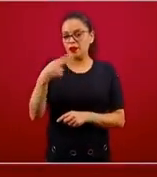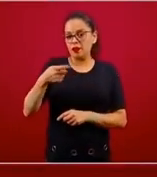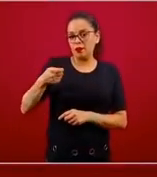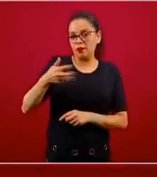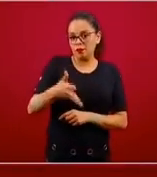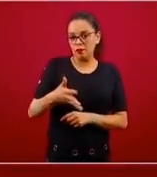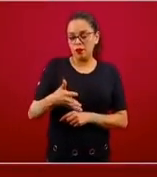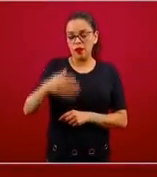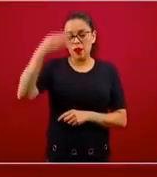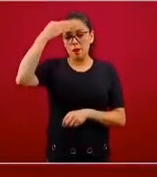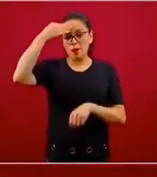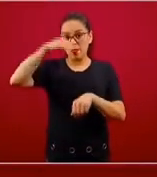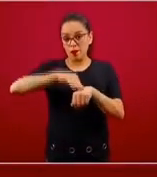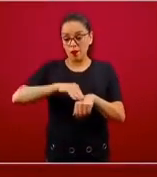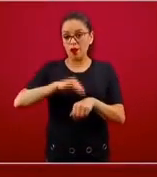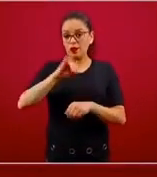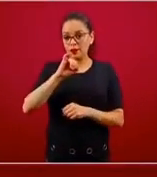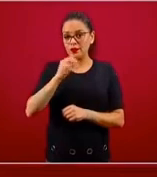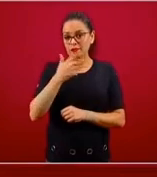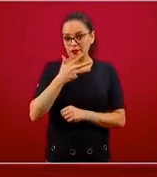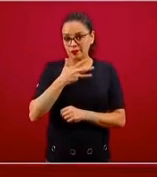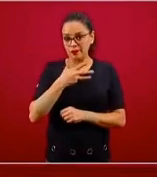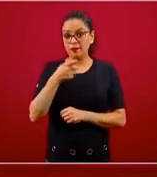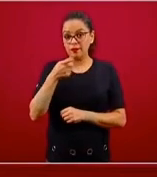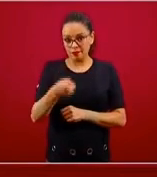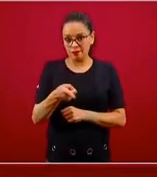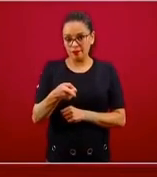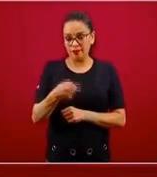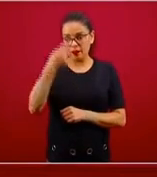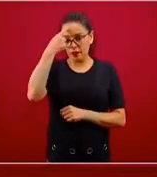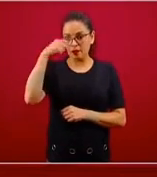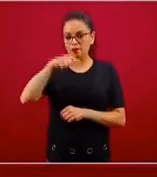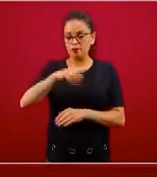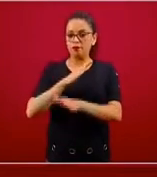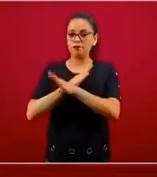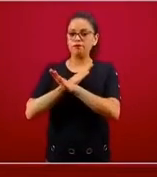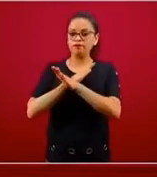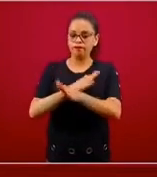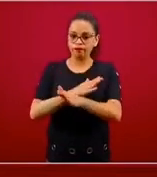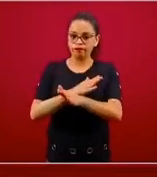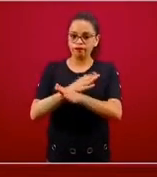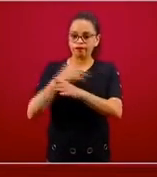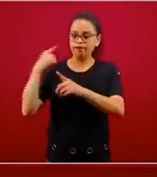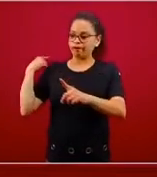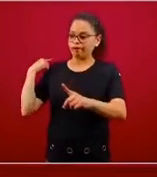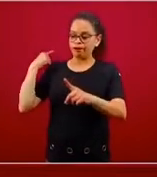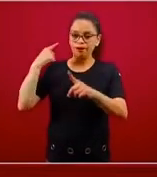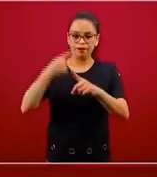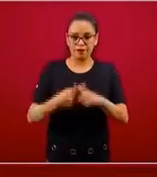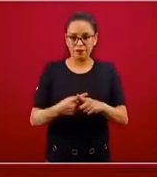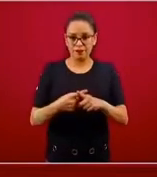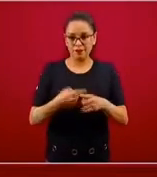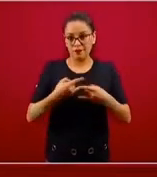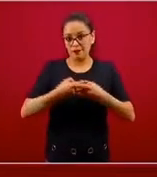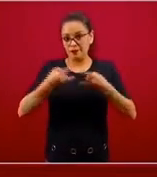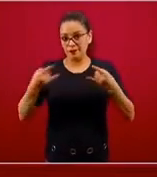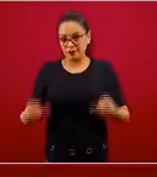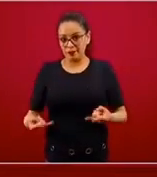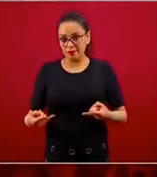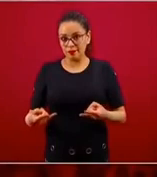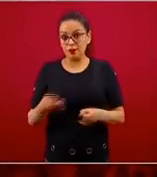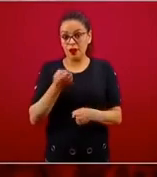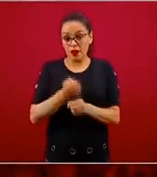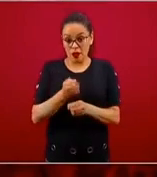Now we're talking about parts of our immune system that have a memory. This is very important. The memory of our